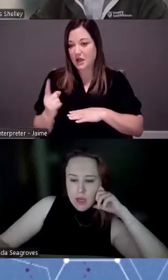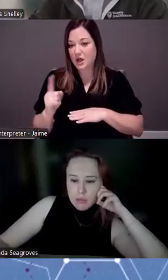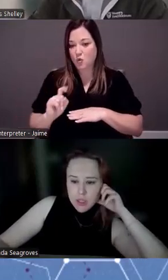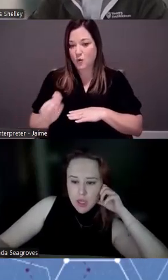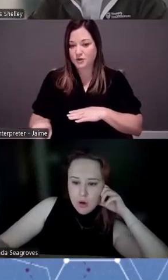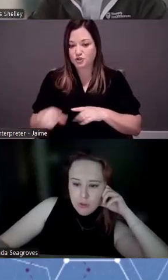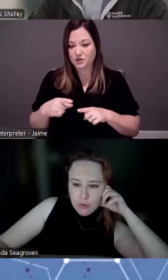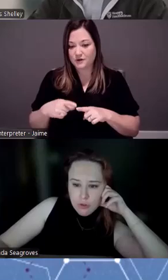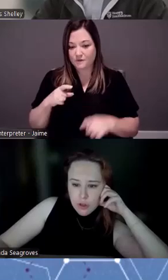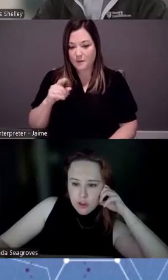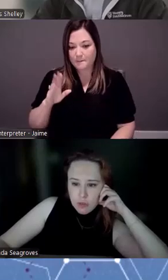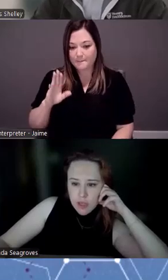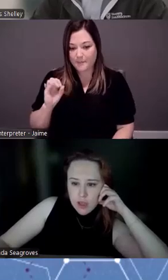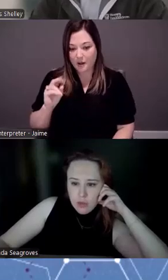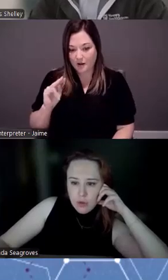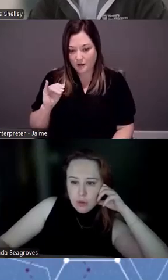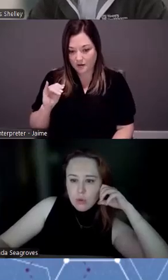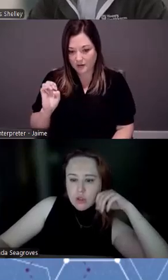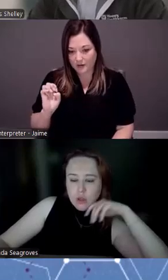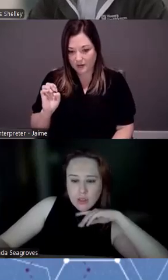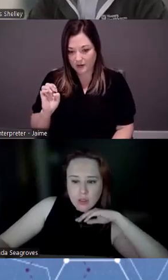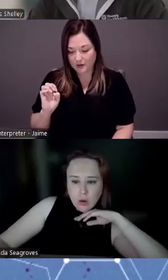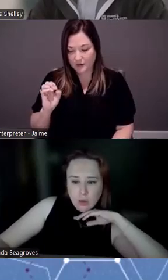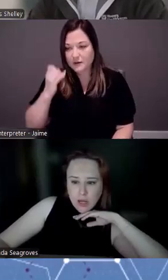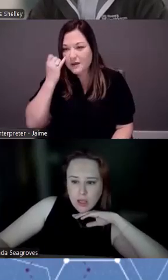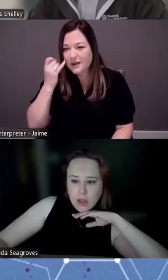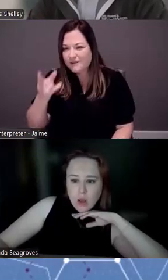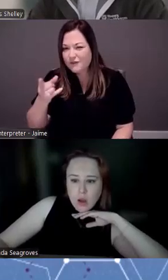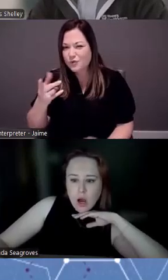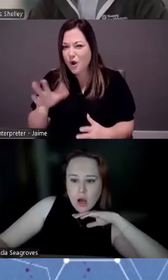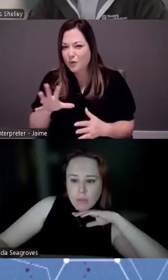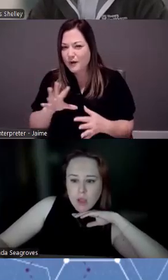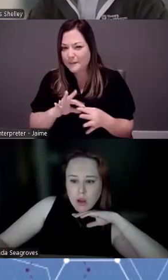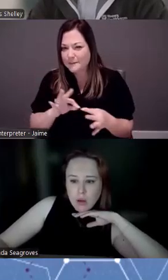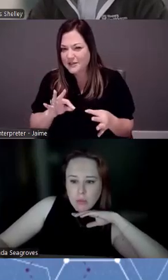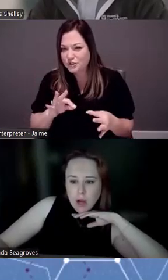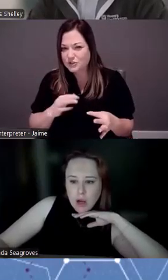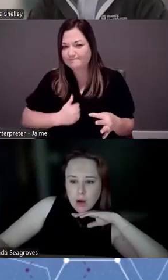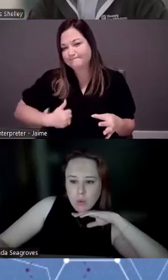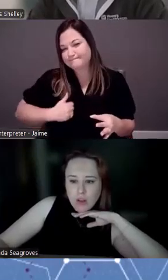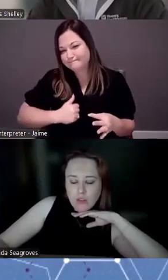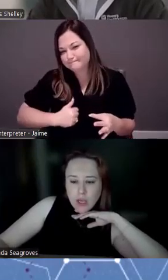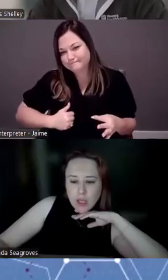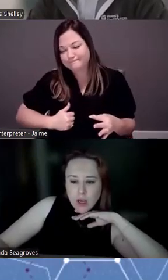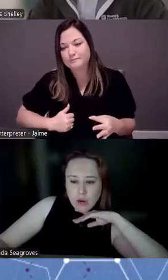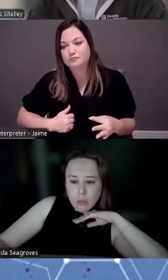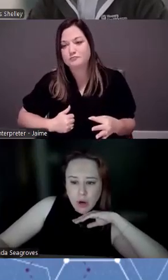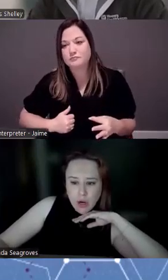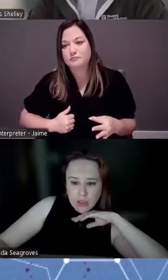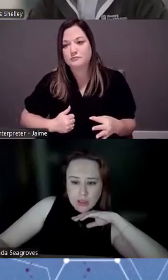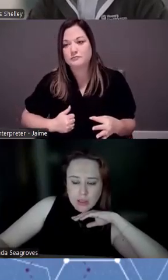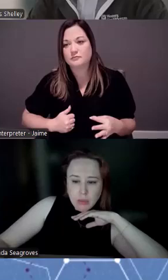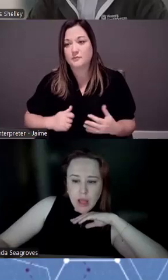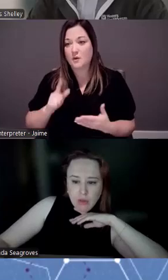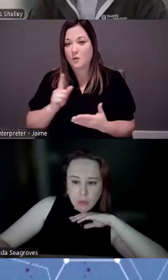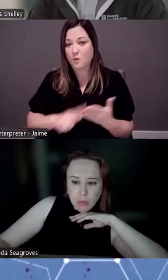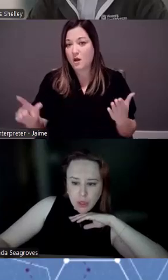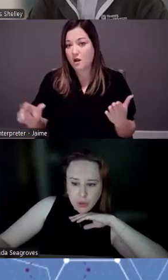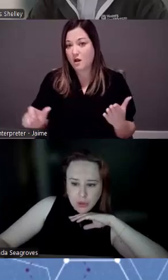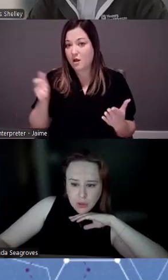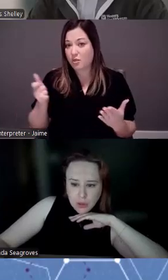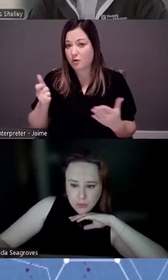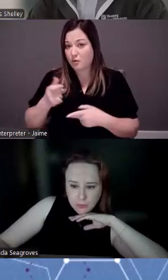Bonnie. So forgive me if you addressed this already. Um, what, if any, other products does this